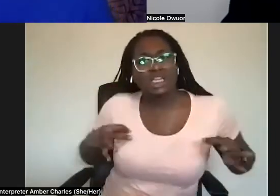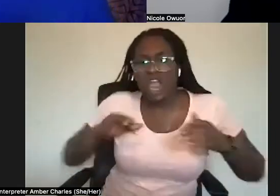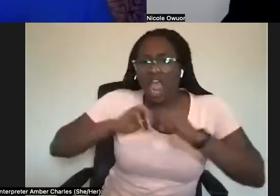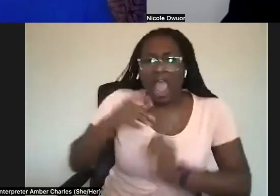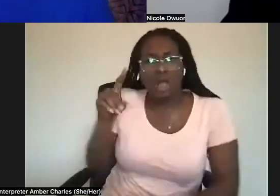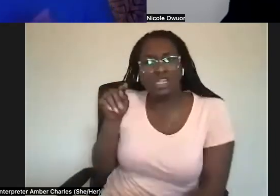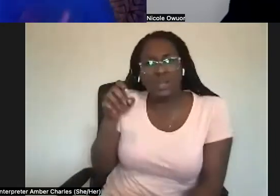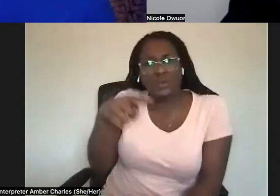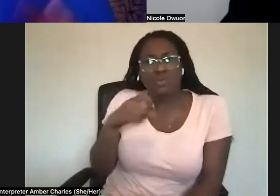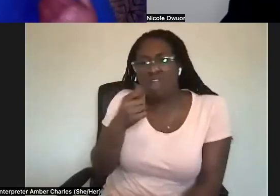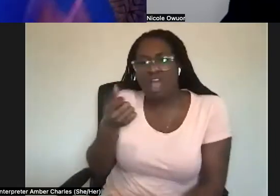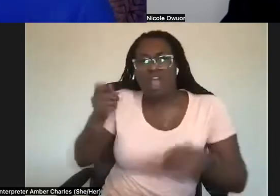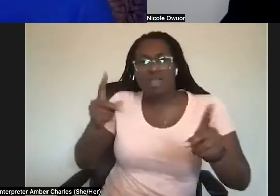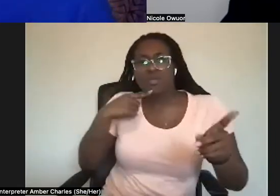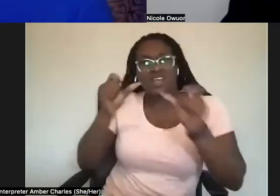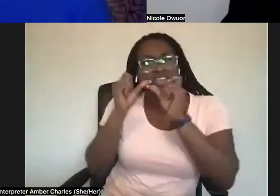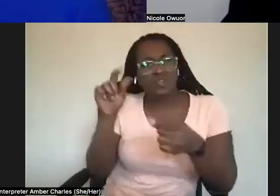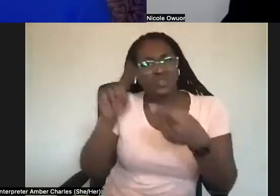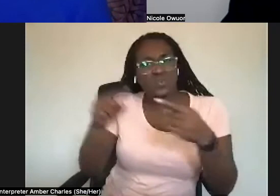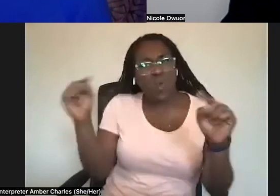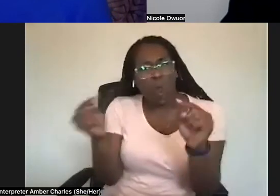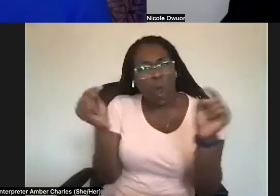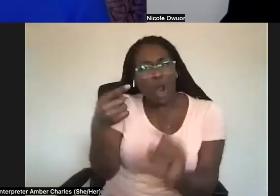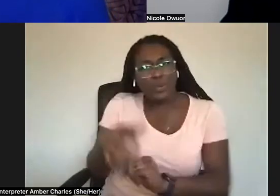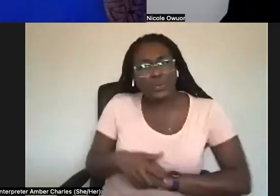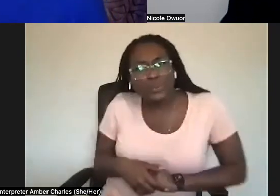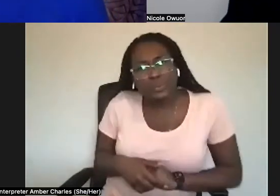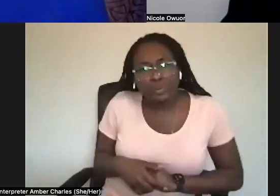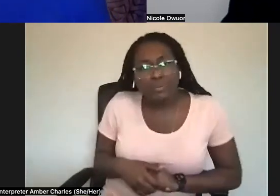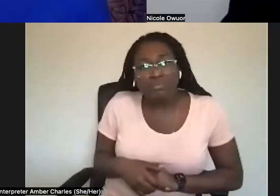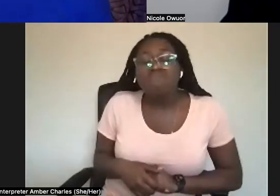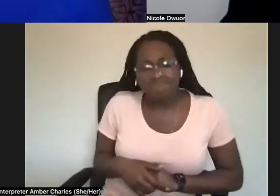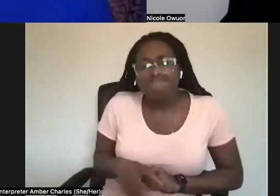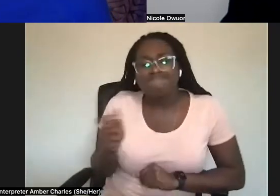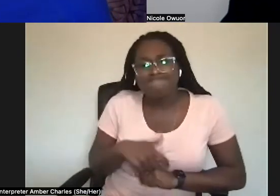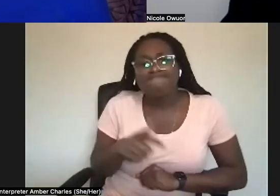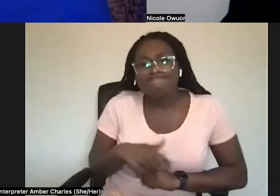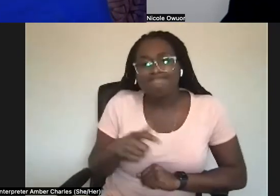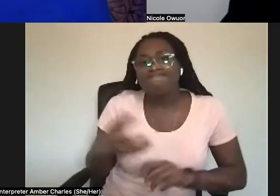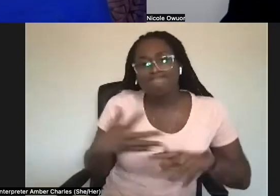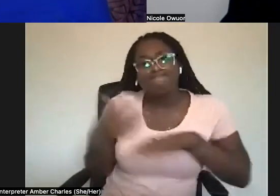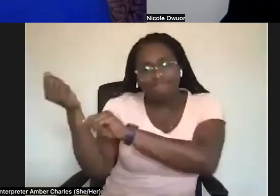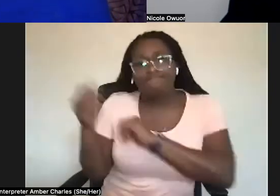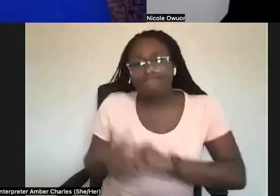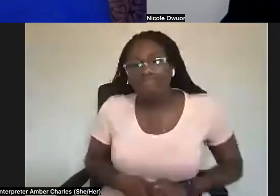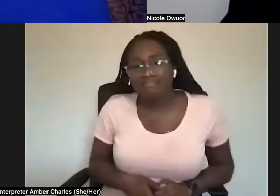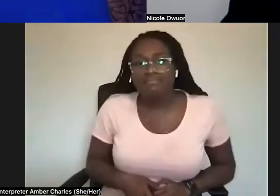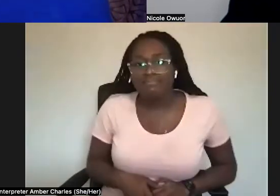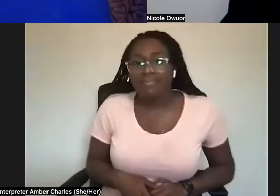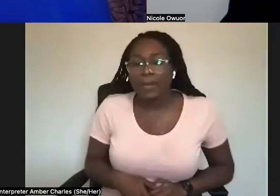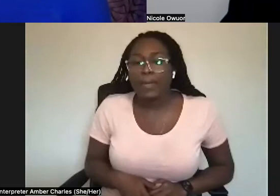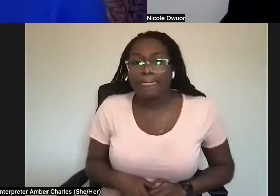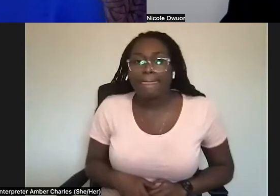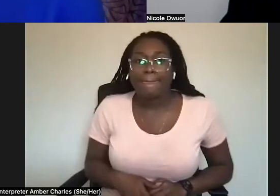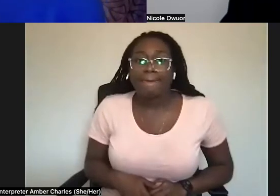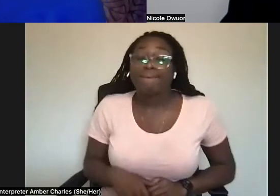you not let me continue to harm you? Yeah, it's time. It's time. Pack it up. Pack it up. Throw the flag in. To the